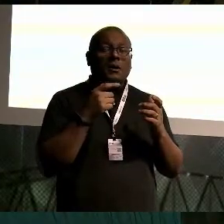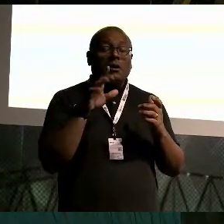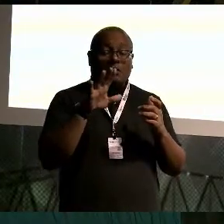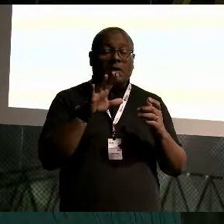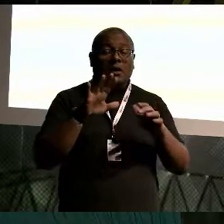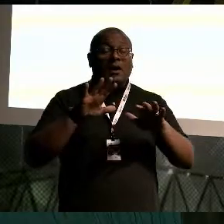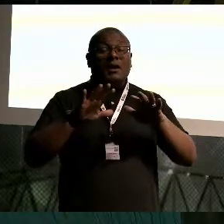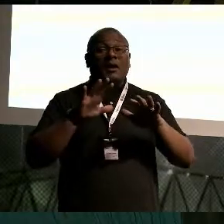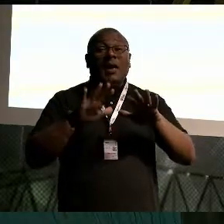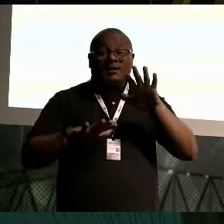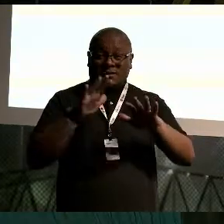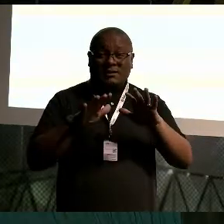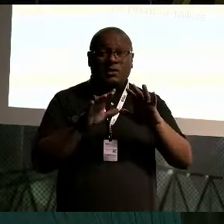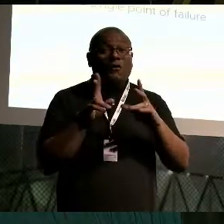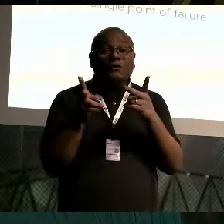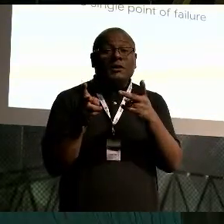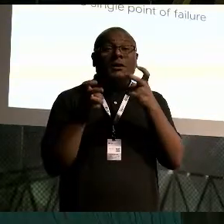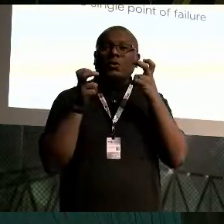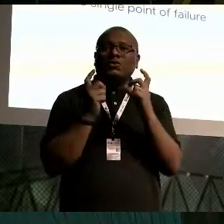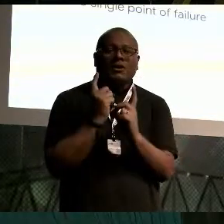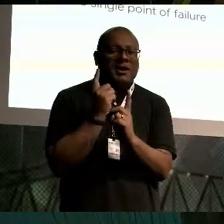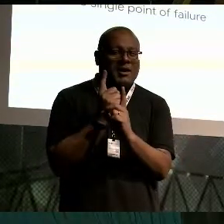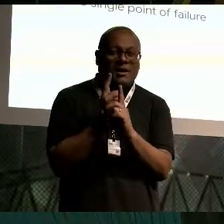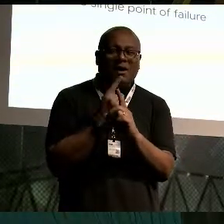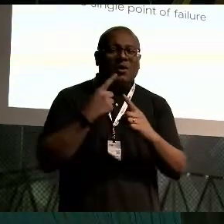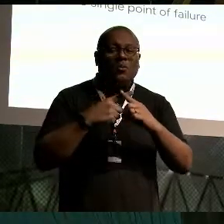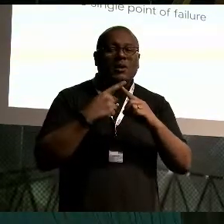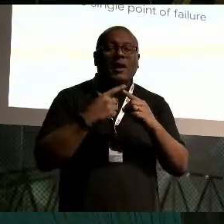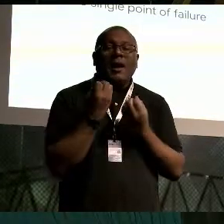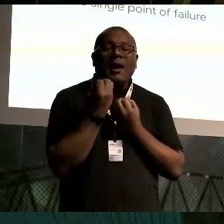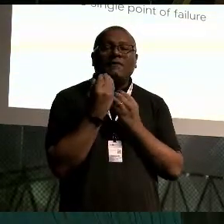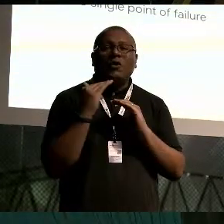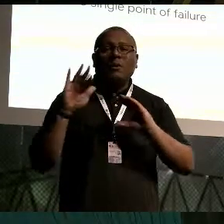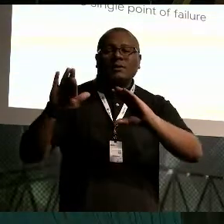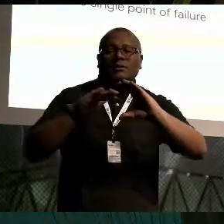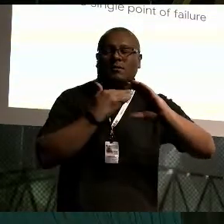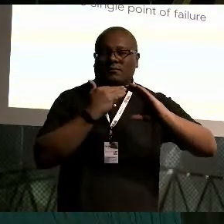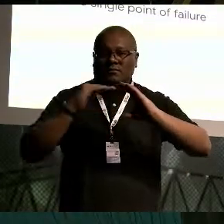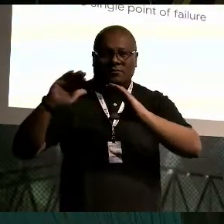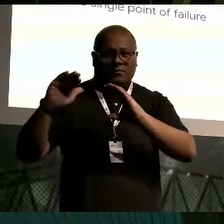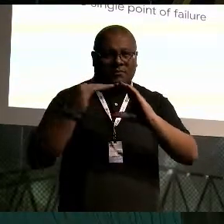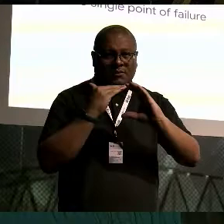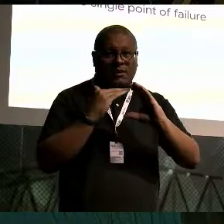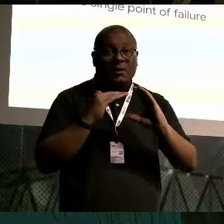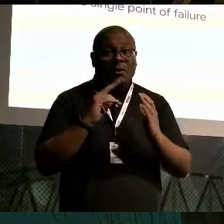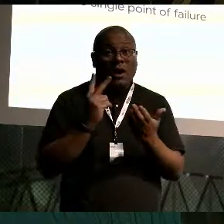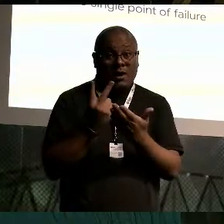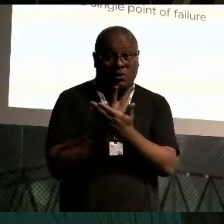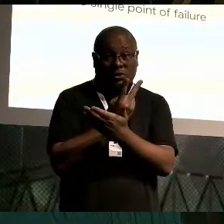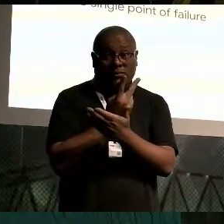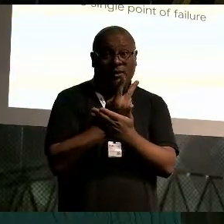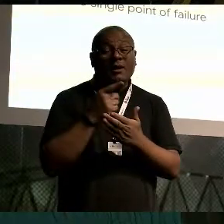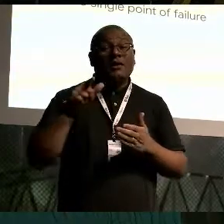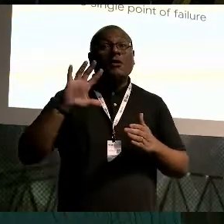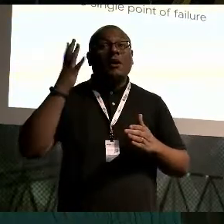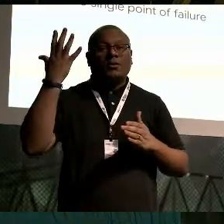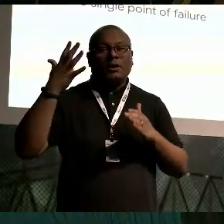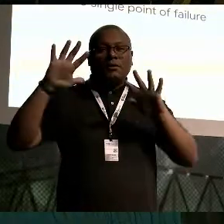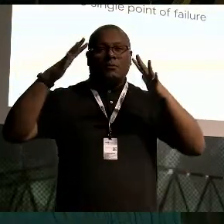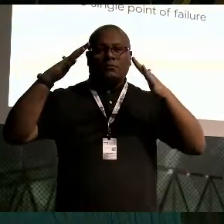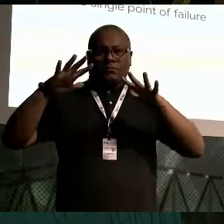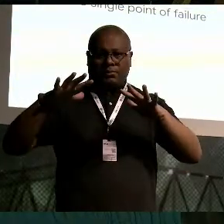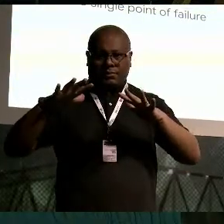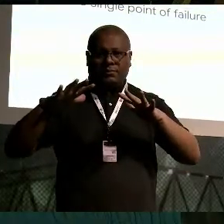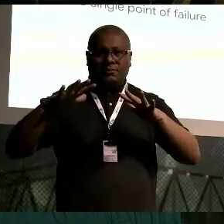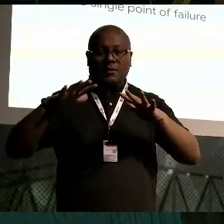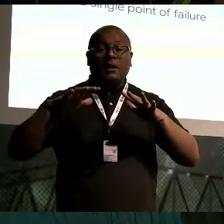other directly. There is no single point of failure. So let's say one of the services goes down. The rest of the